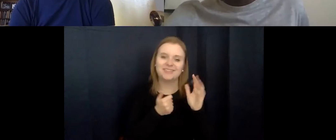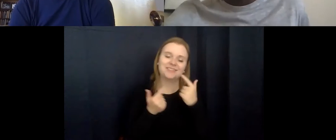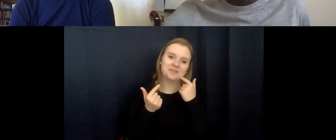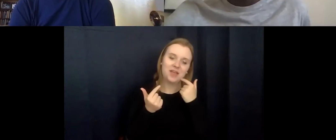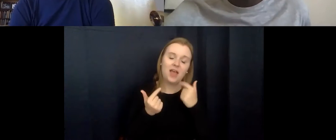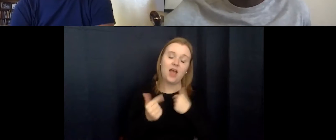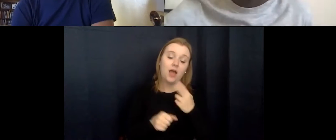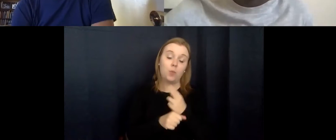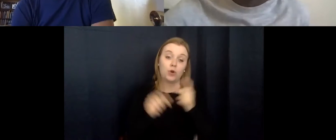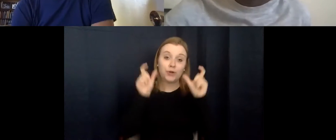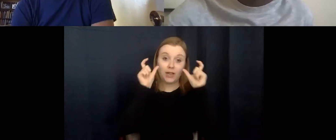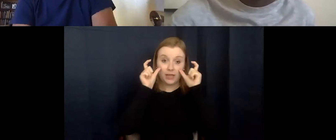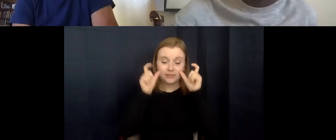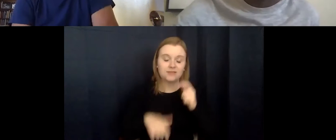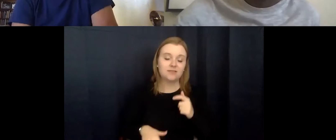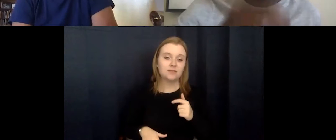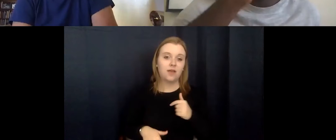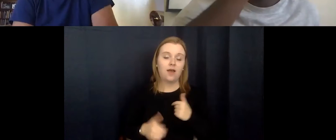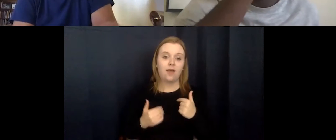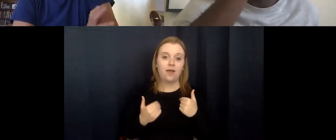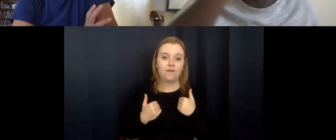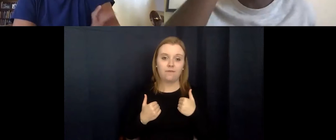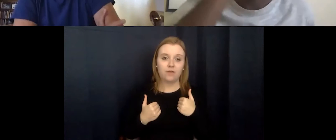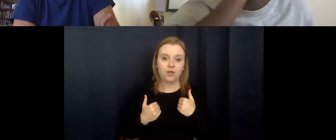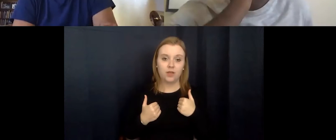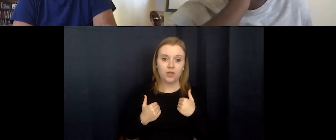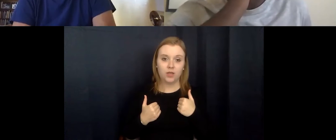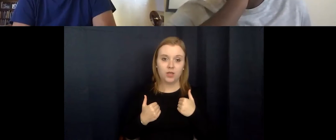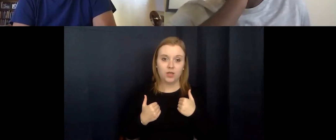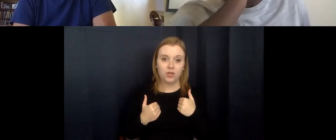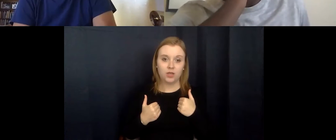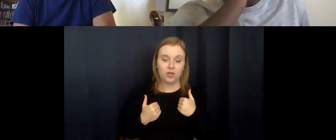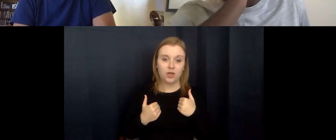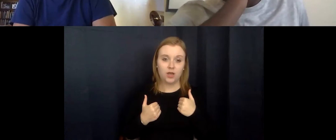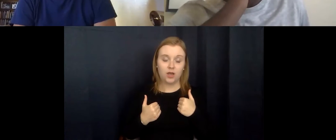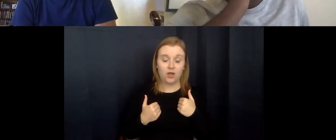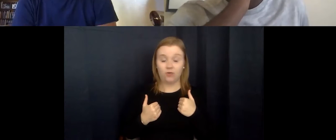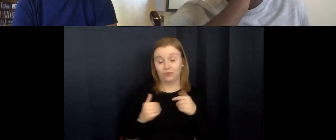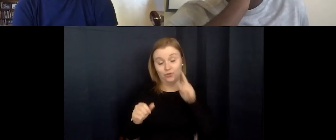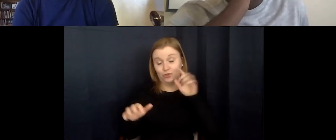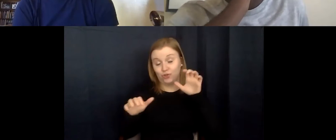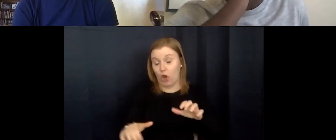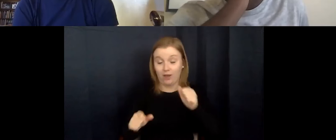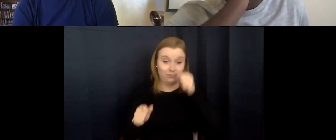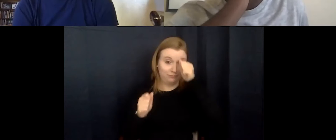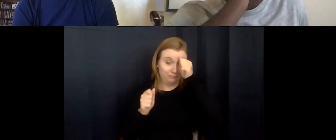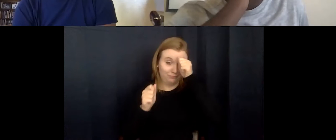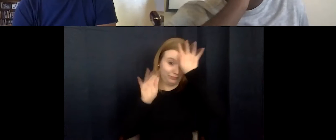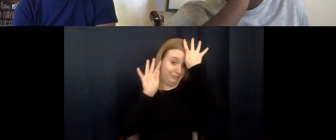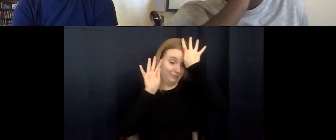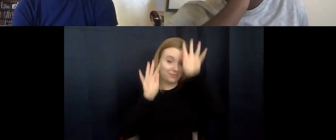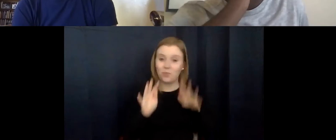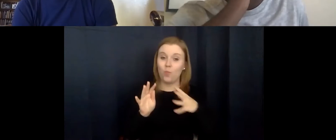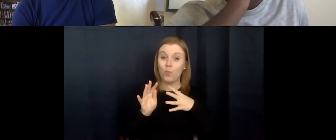wearing glasses. I have a shock of very unruly white hair on my head. That's